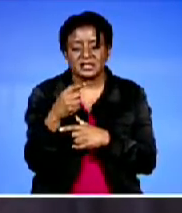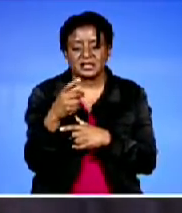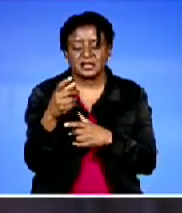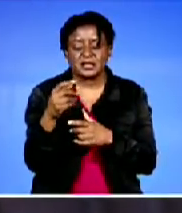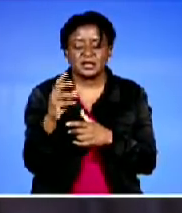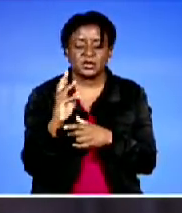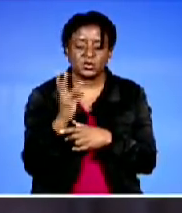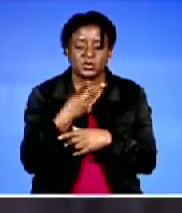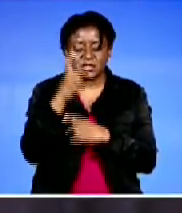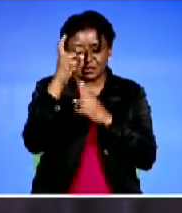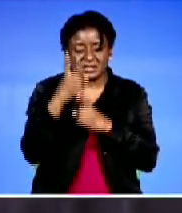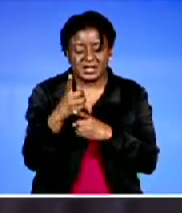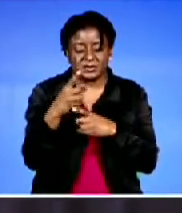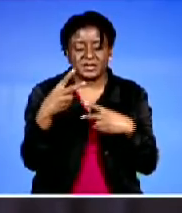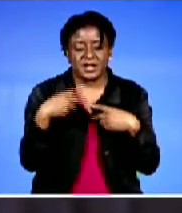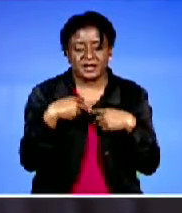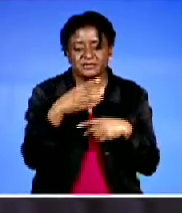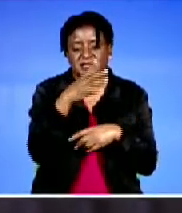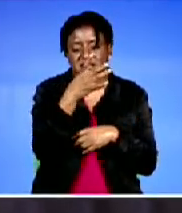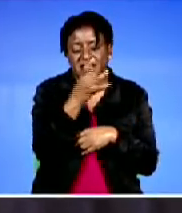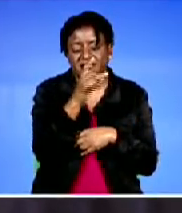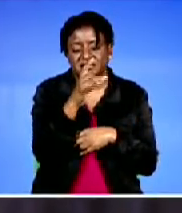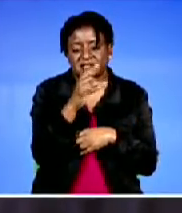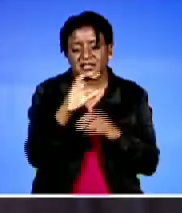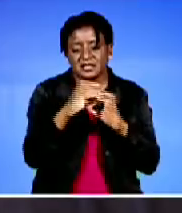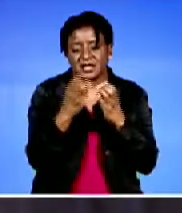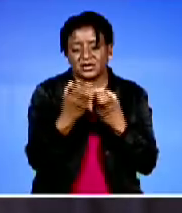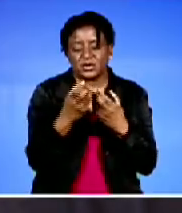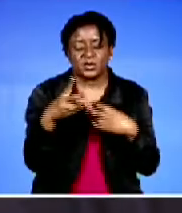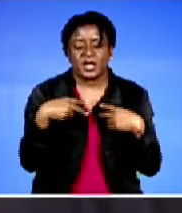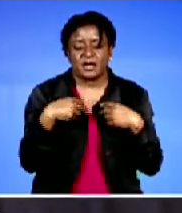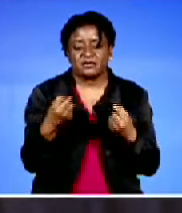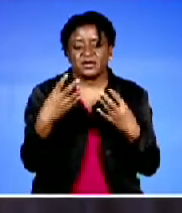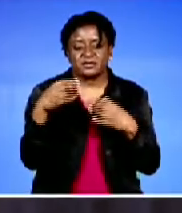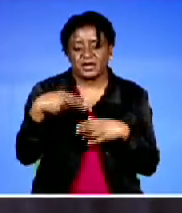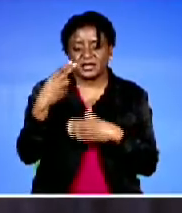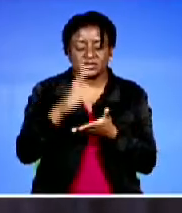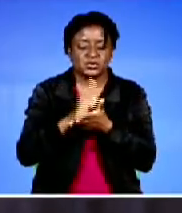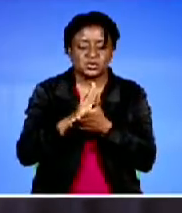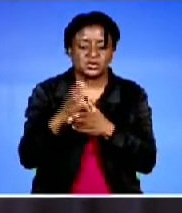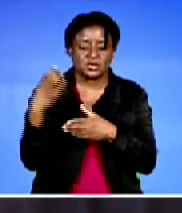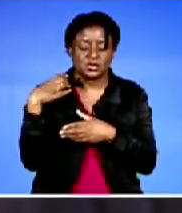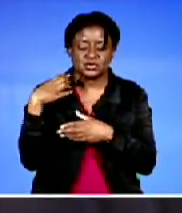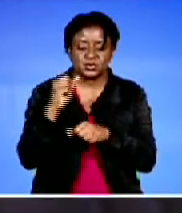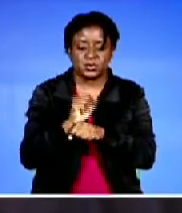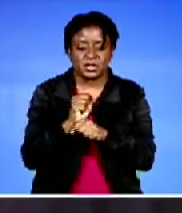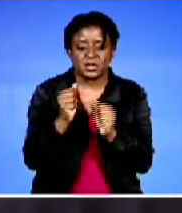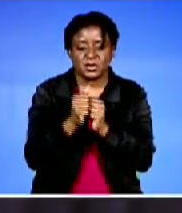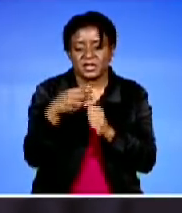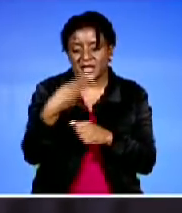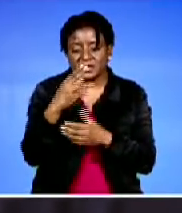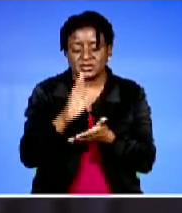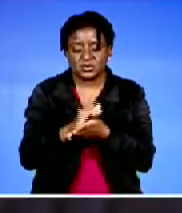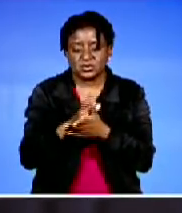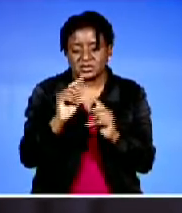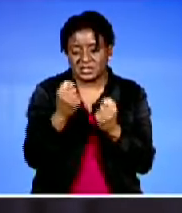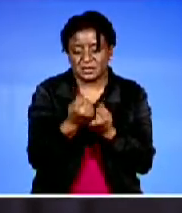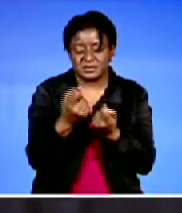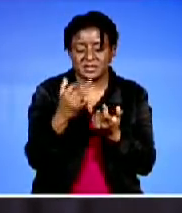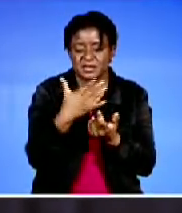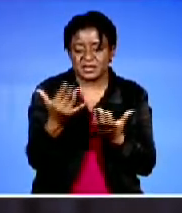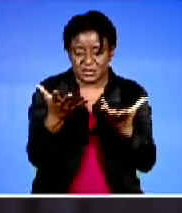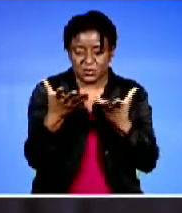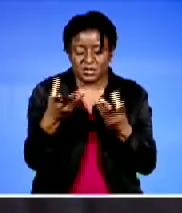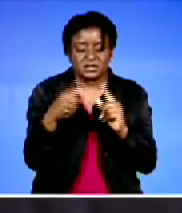we will do a 17 category because we have a lot of high school coaches who are working with their high school teams and they would like to play. And so